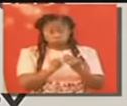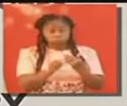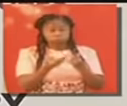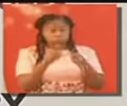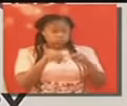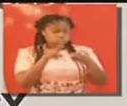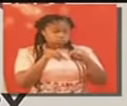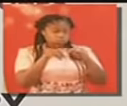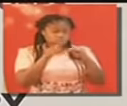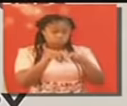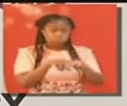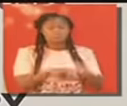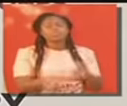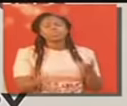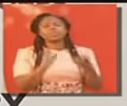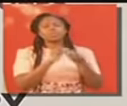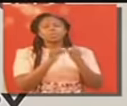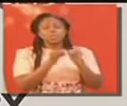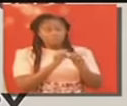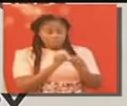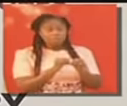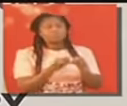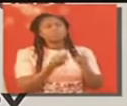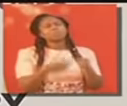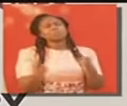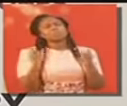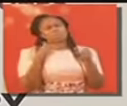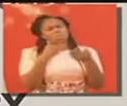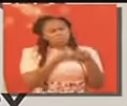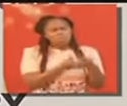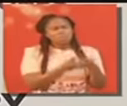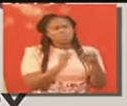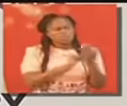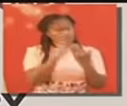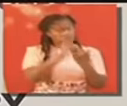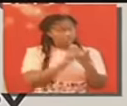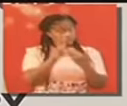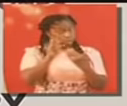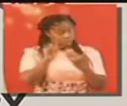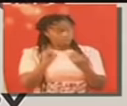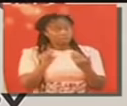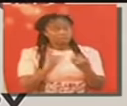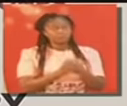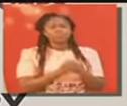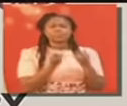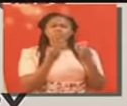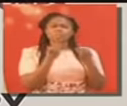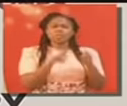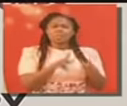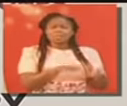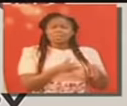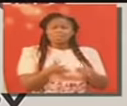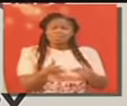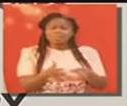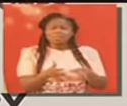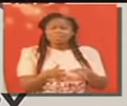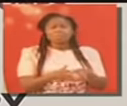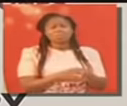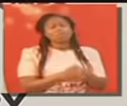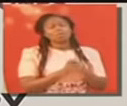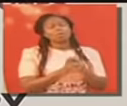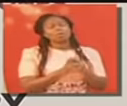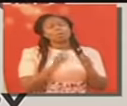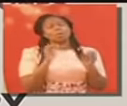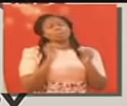are up to September the 30th. The number of deaths has regrettably crossed the